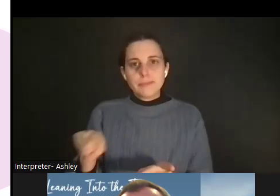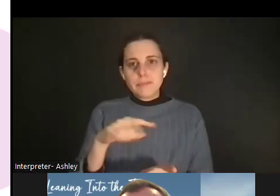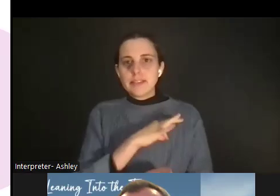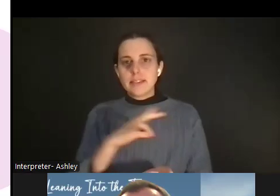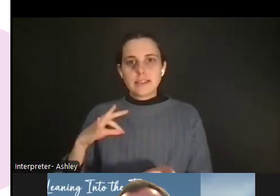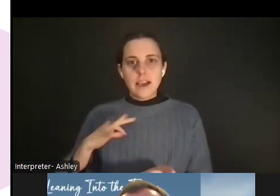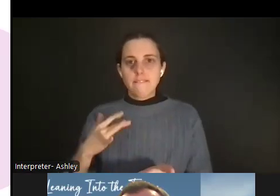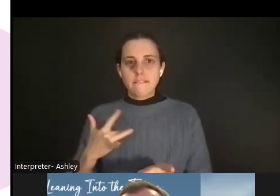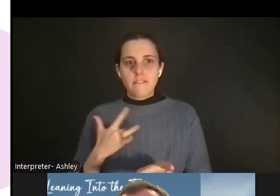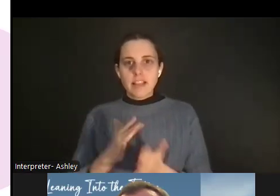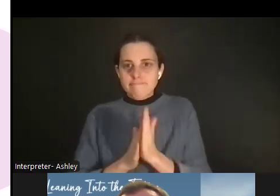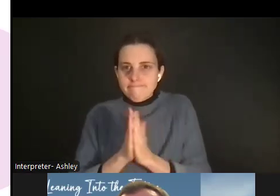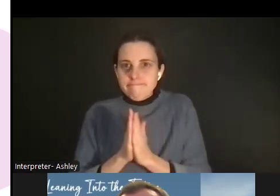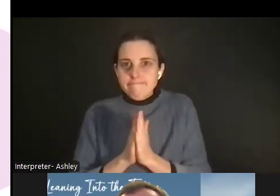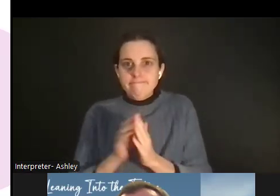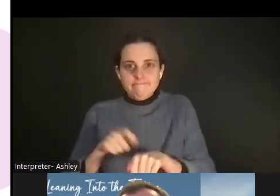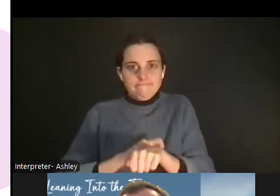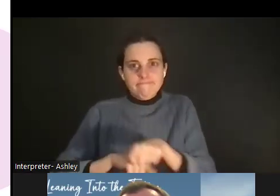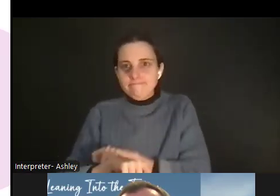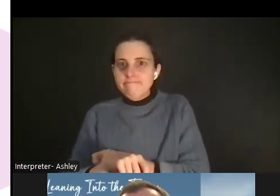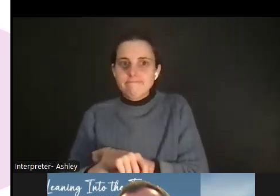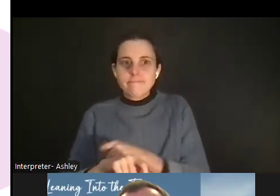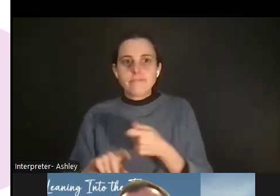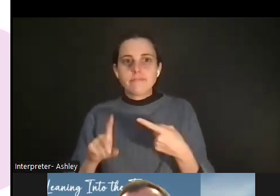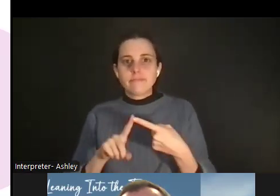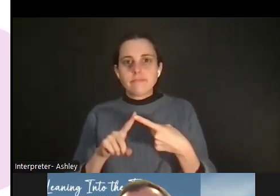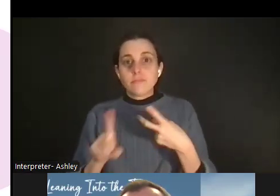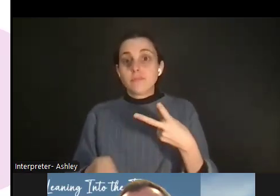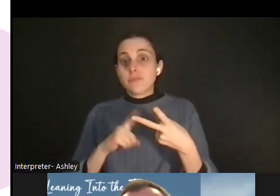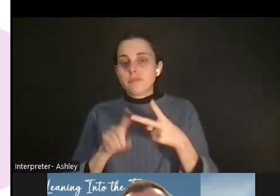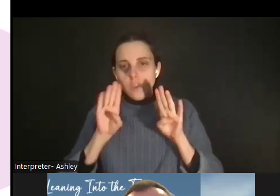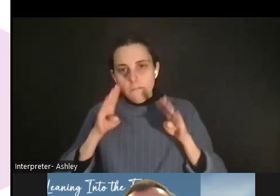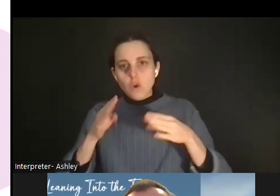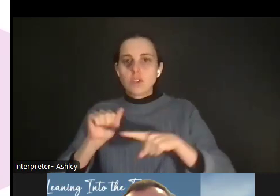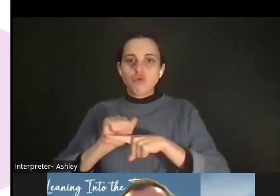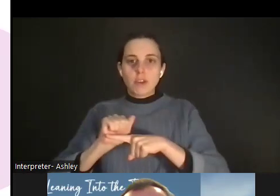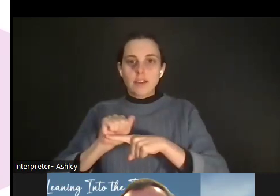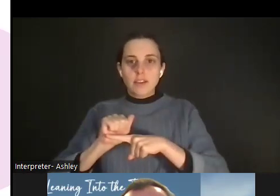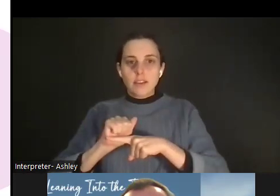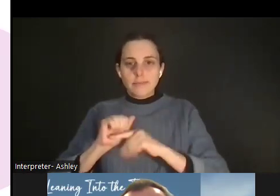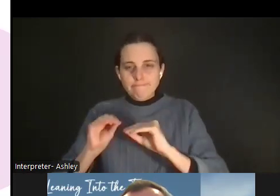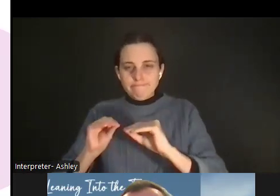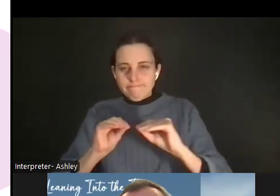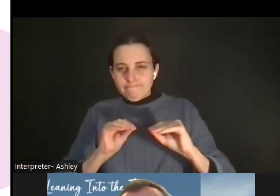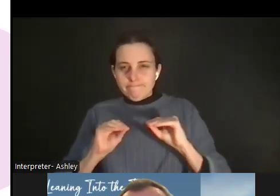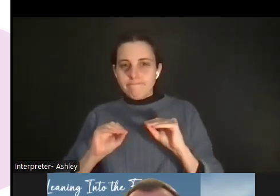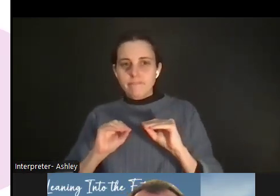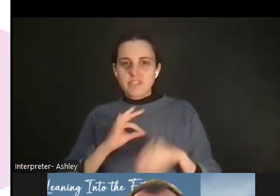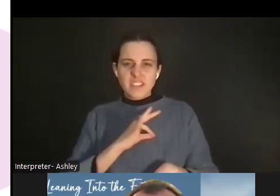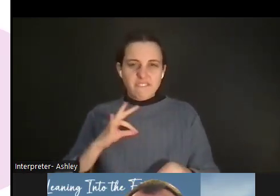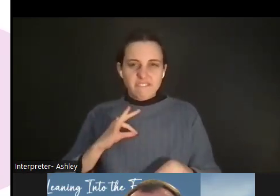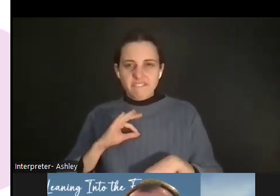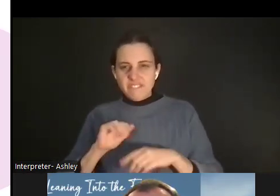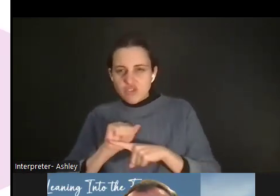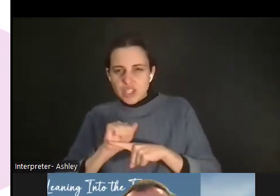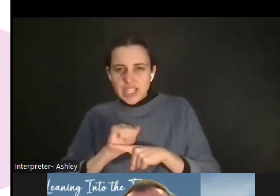Lean program? The second one was really the focus on training and revisited the way we train our staff, especially with